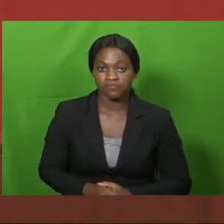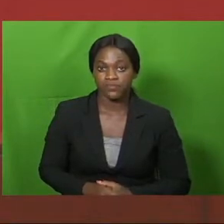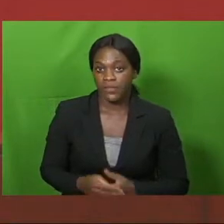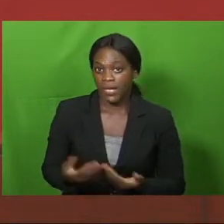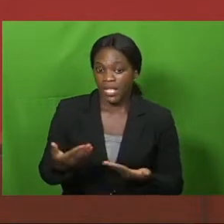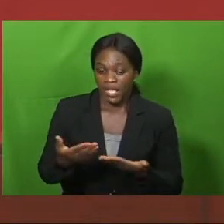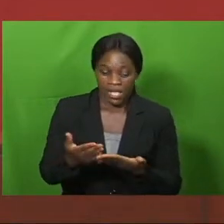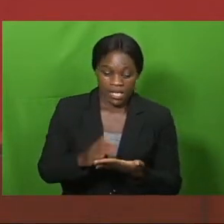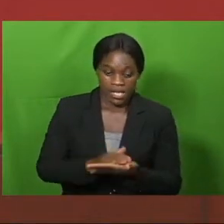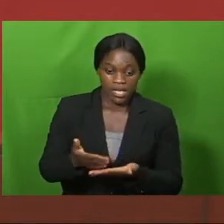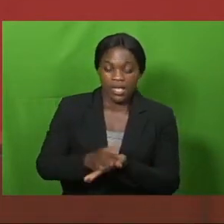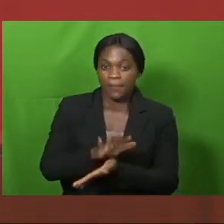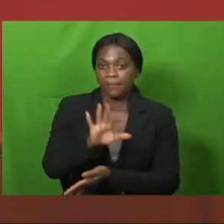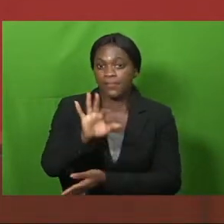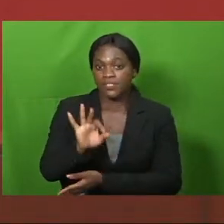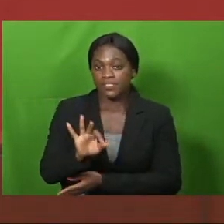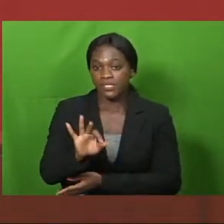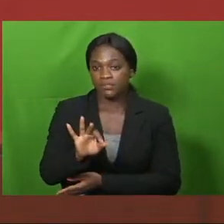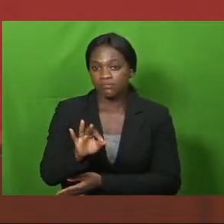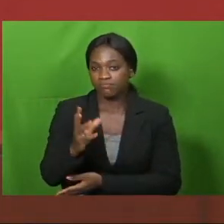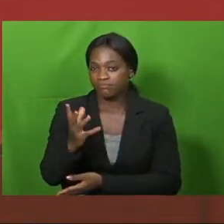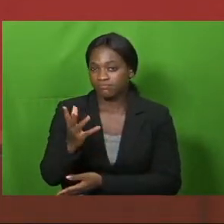9. Yes.